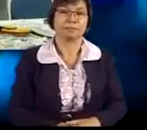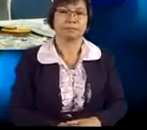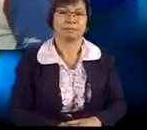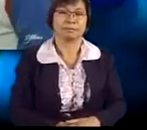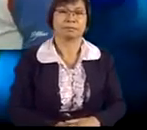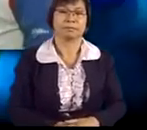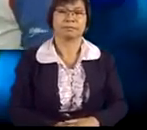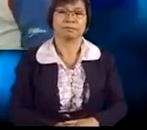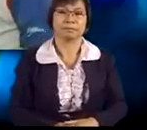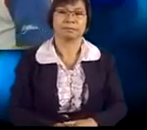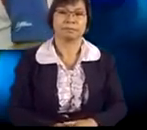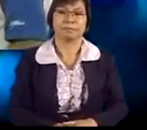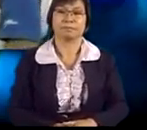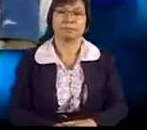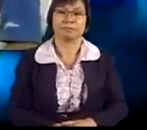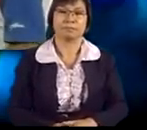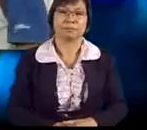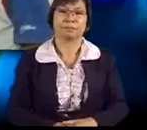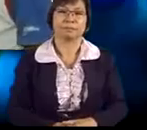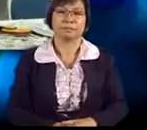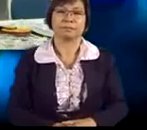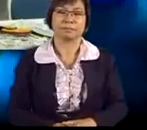Onions. Okay. Sorry.